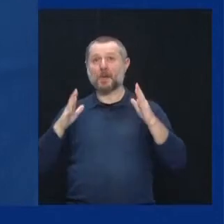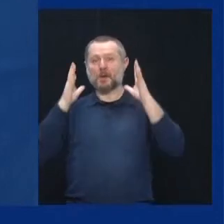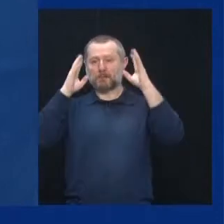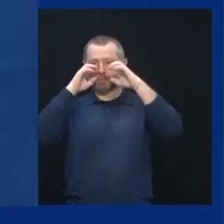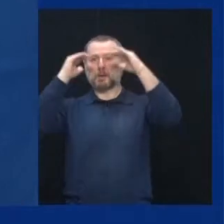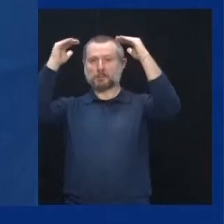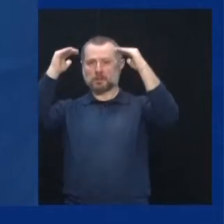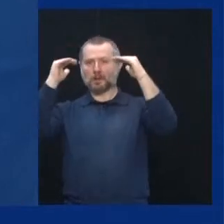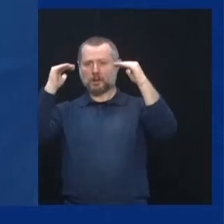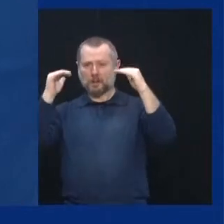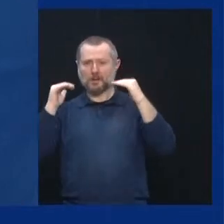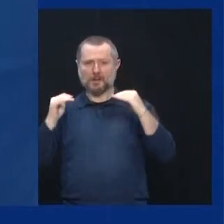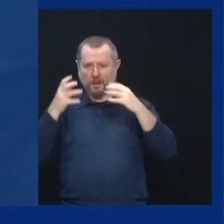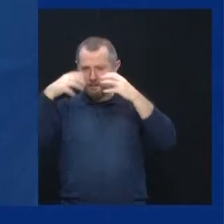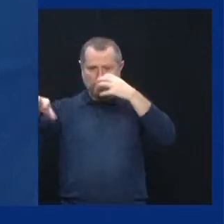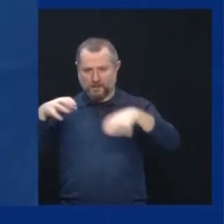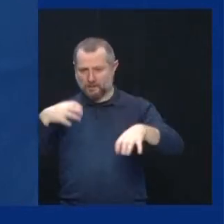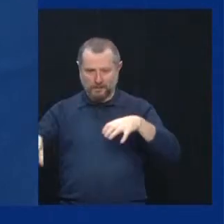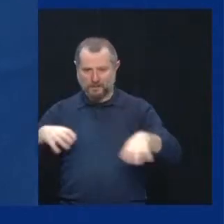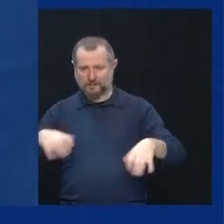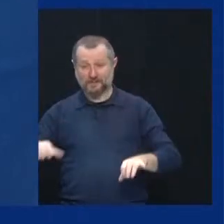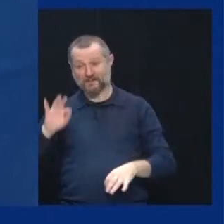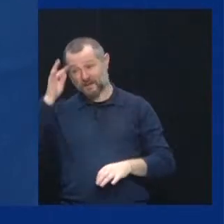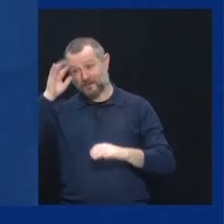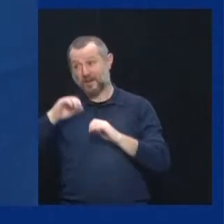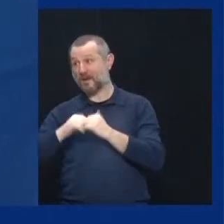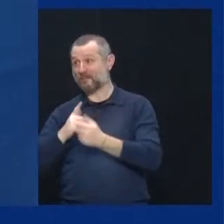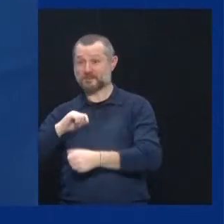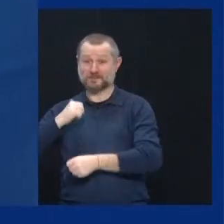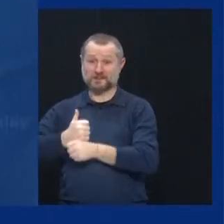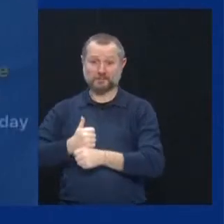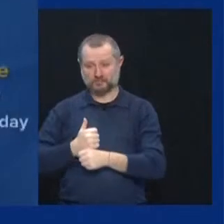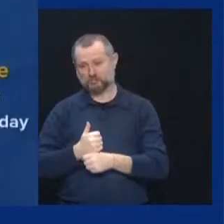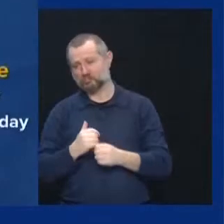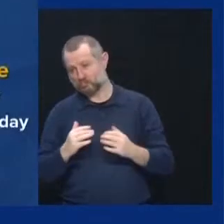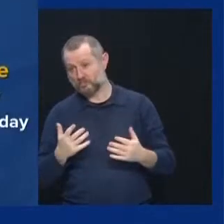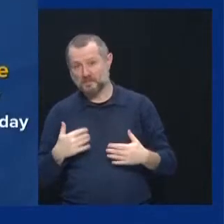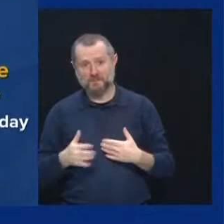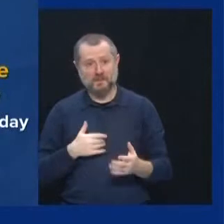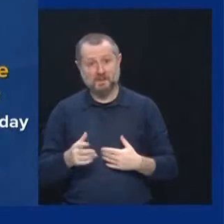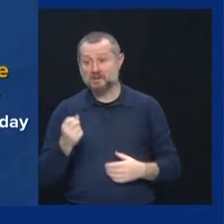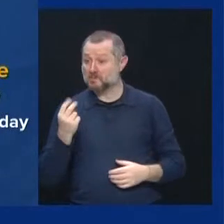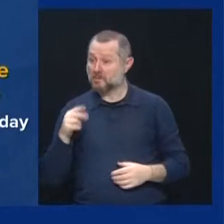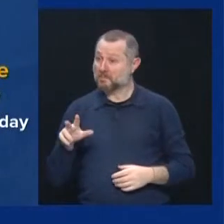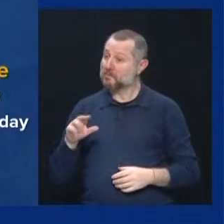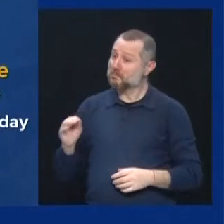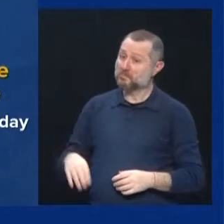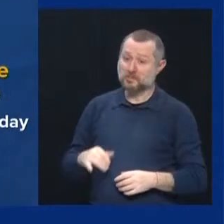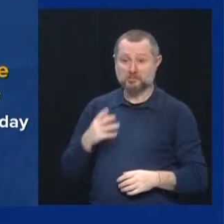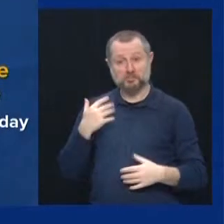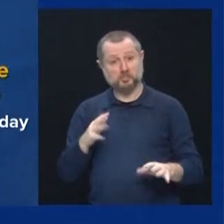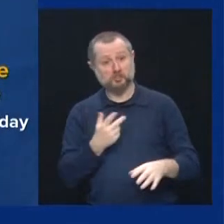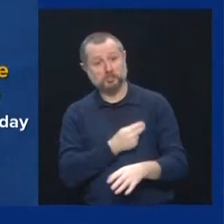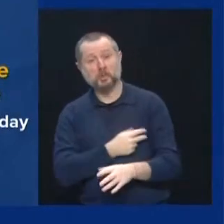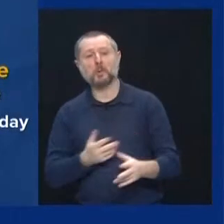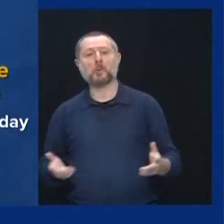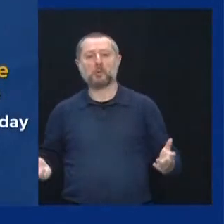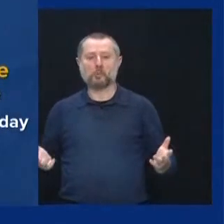the nation. This is how the federal government set it up. But 12% have received the first